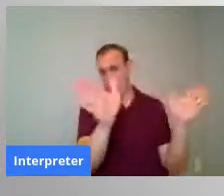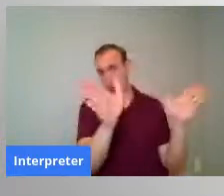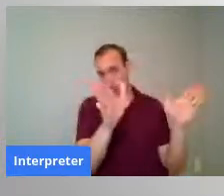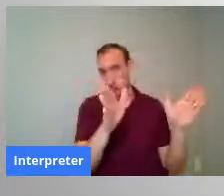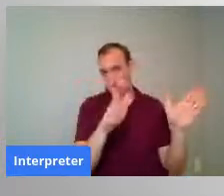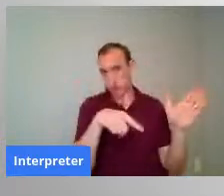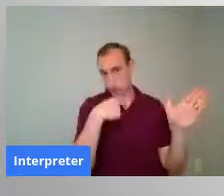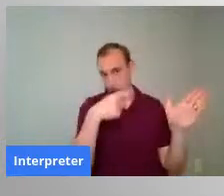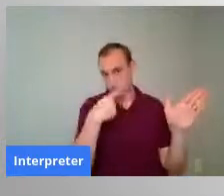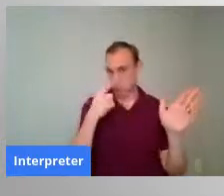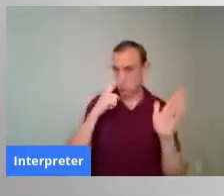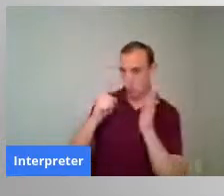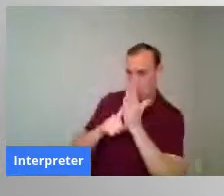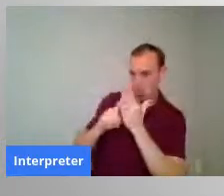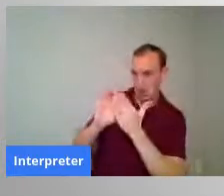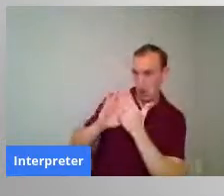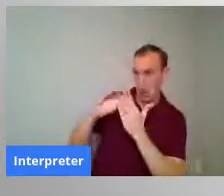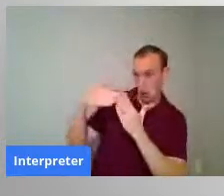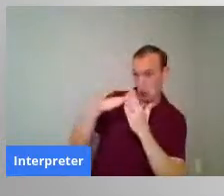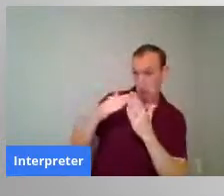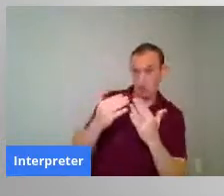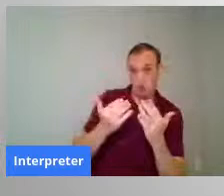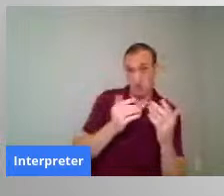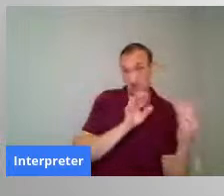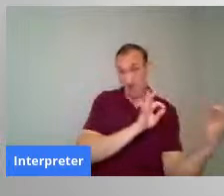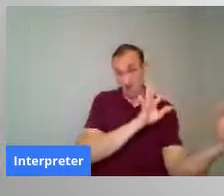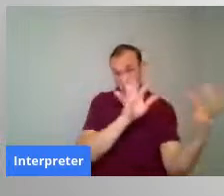feedback between now and next week.